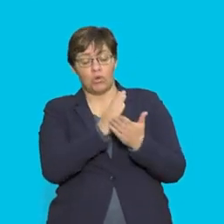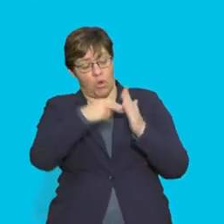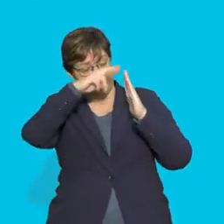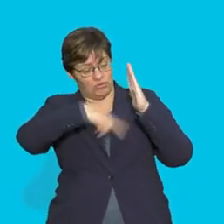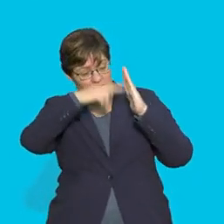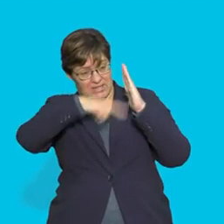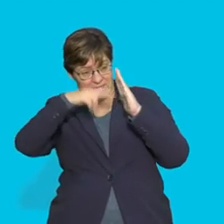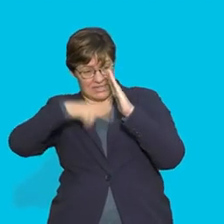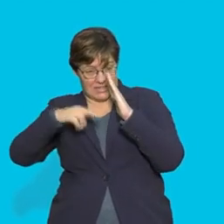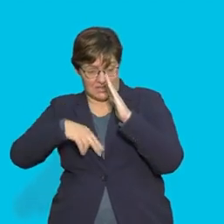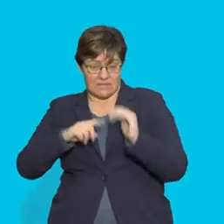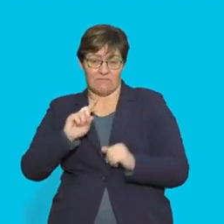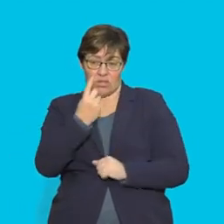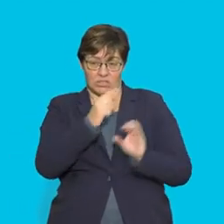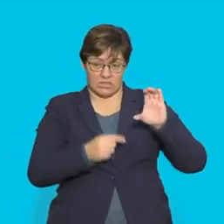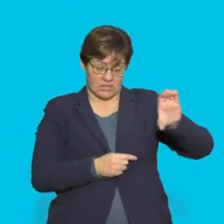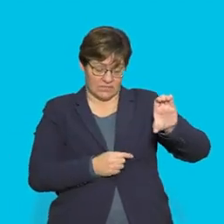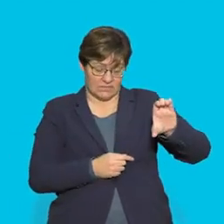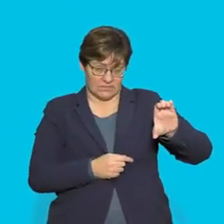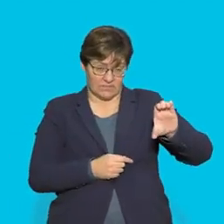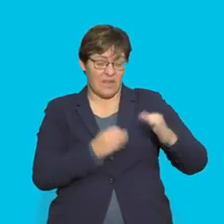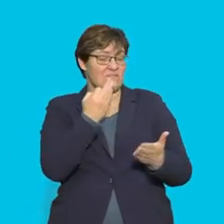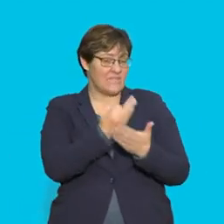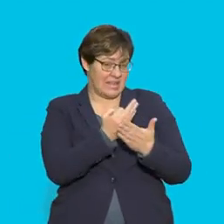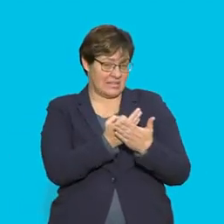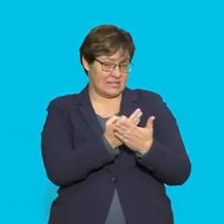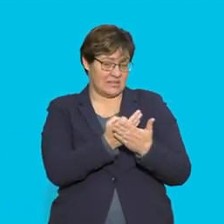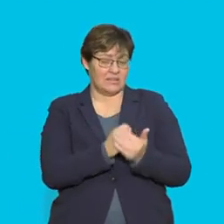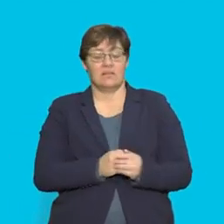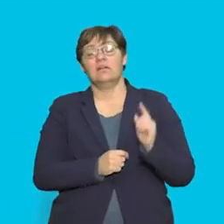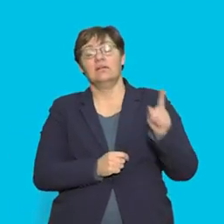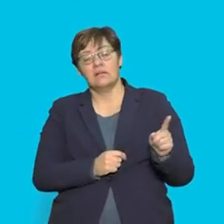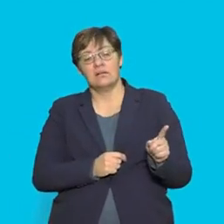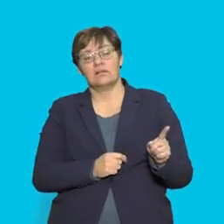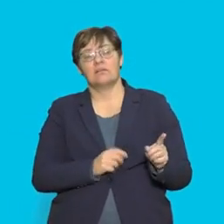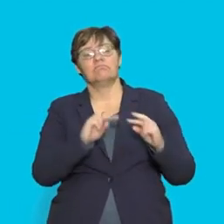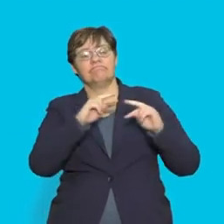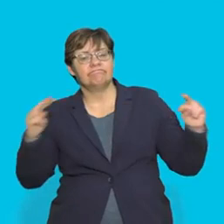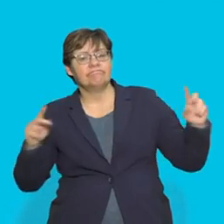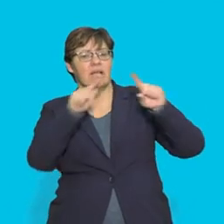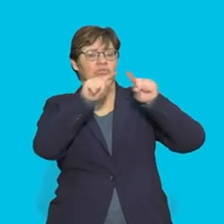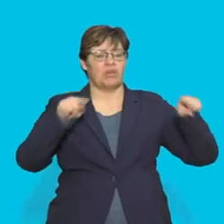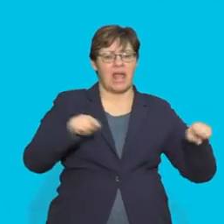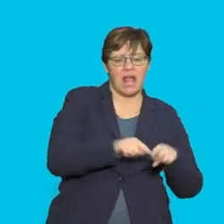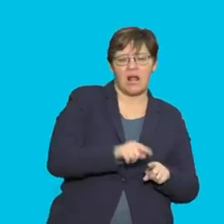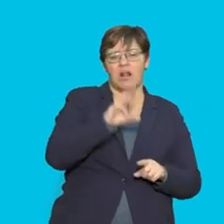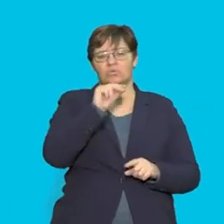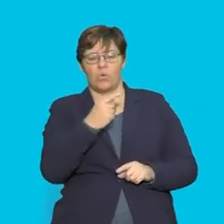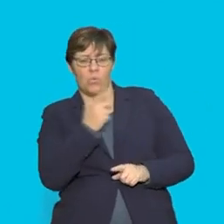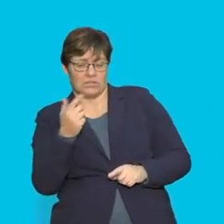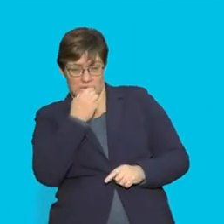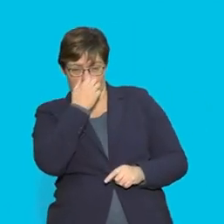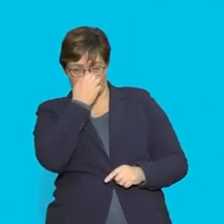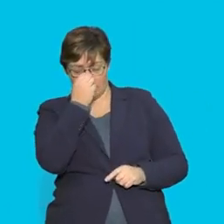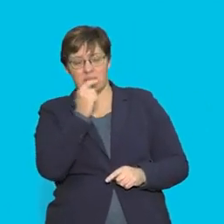the facts part, right? The facts part will be maybe the type of triangle that they told you, right? They told you the